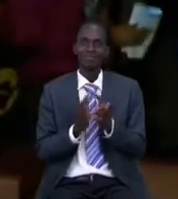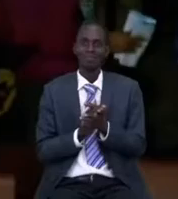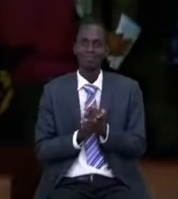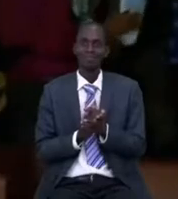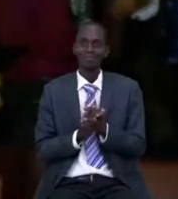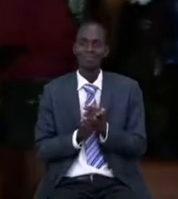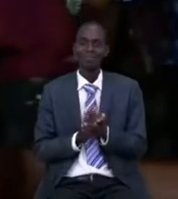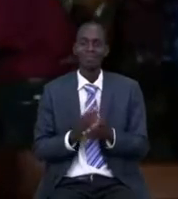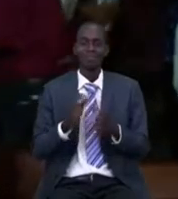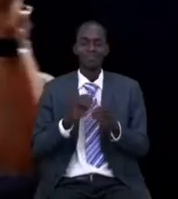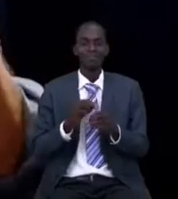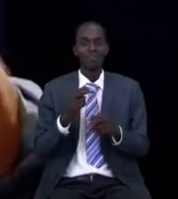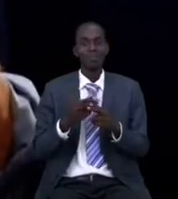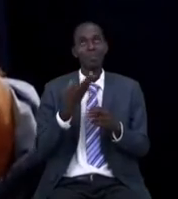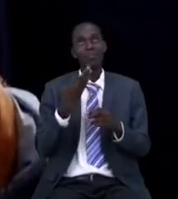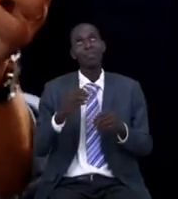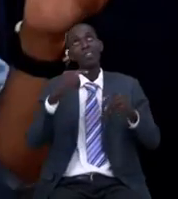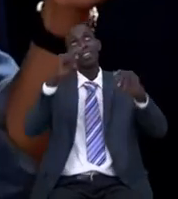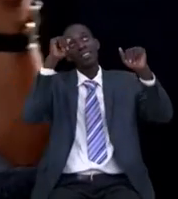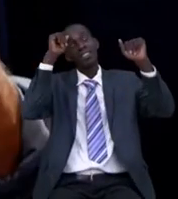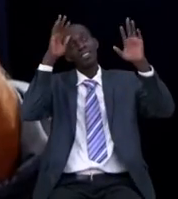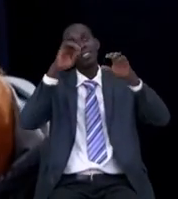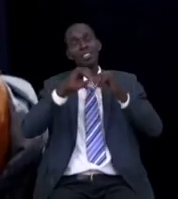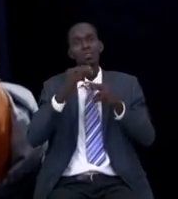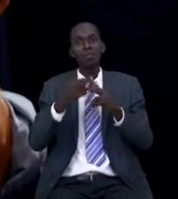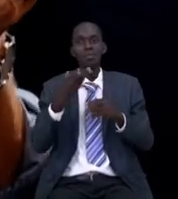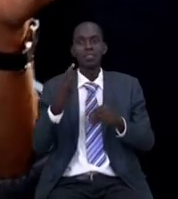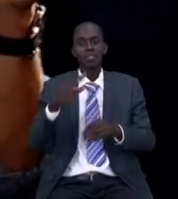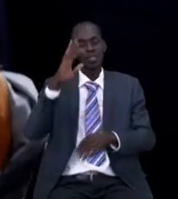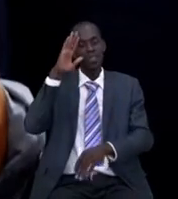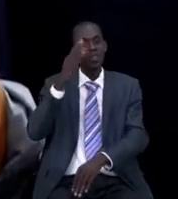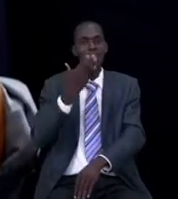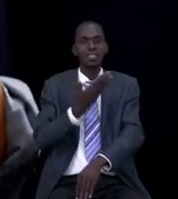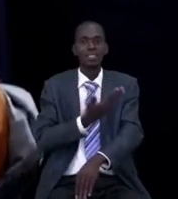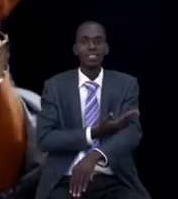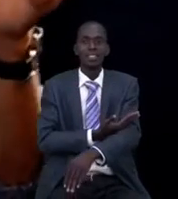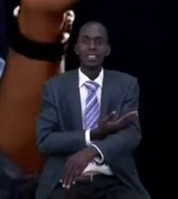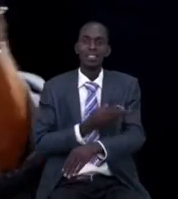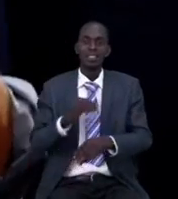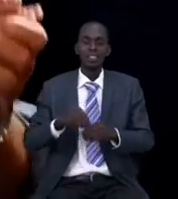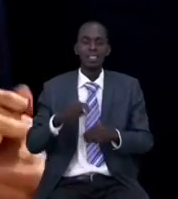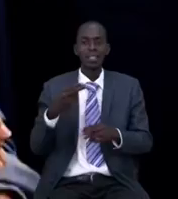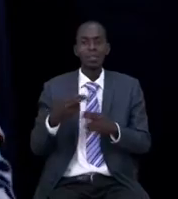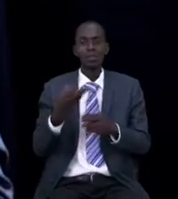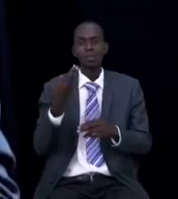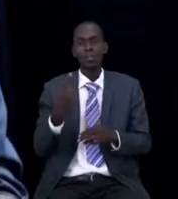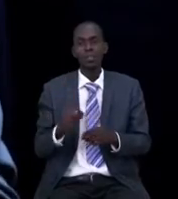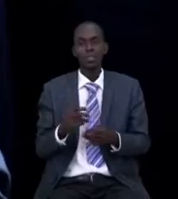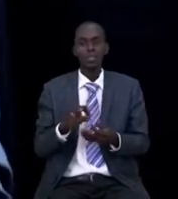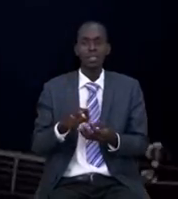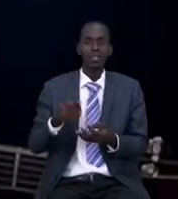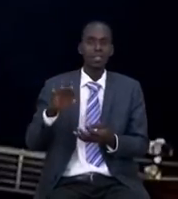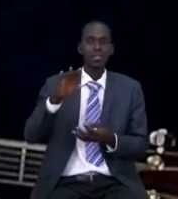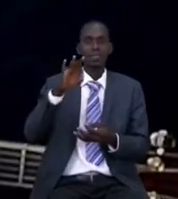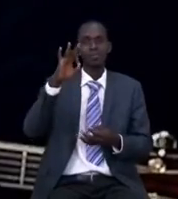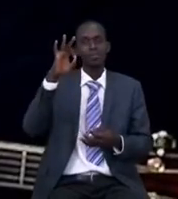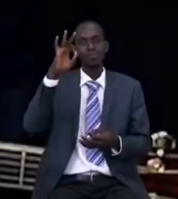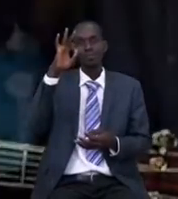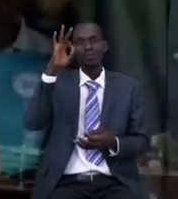In the name of the Father, in the name of the Son, in the name of the